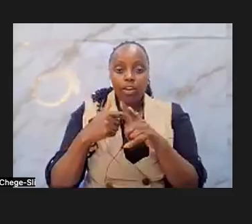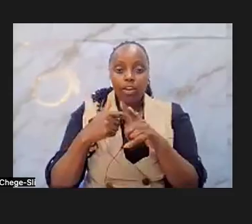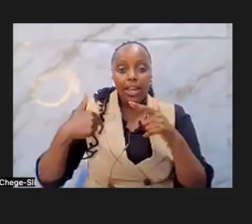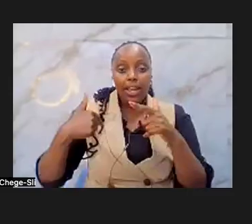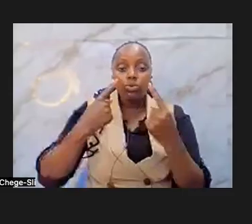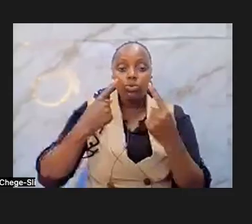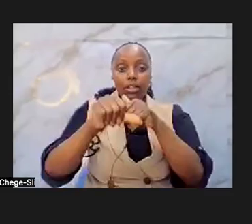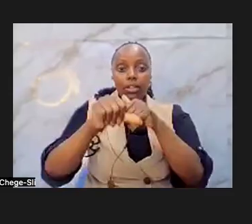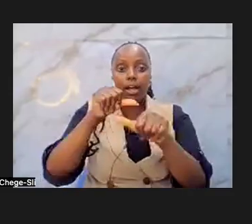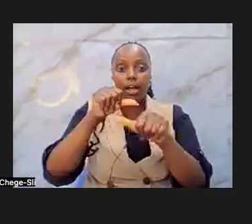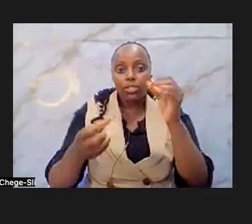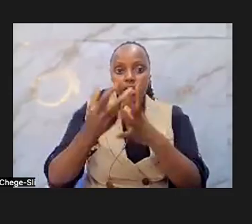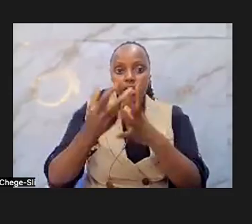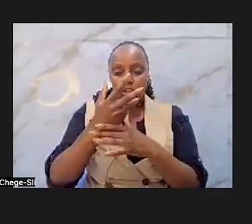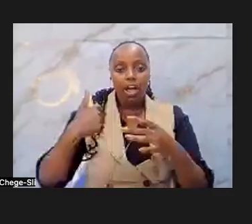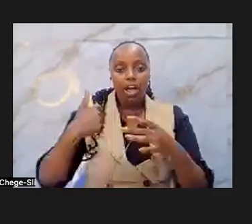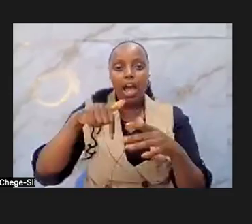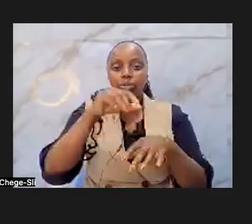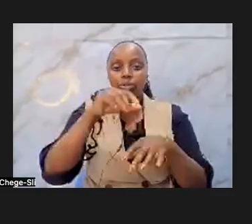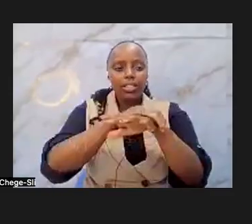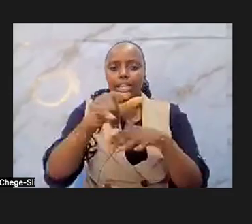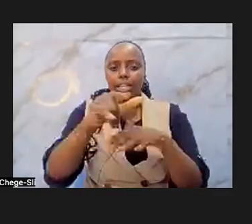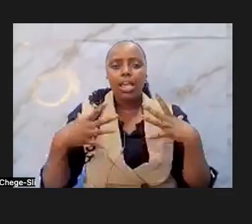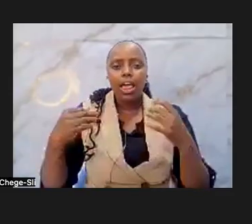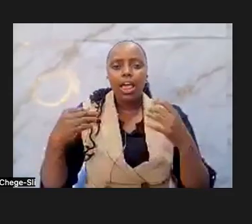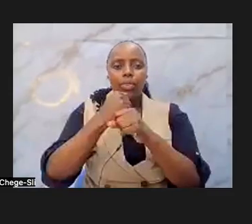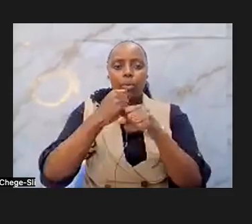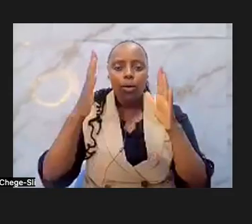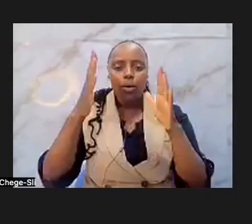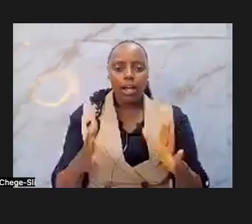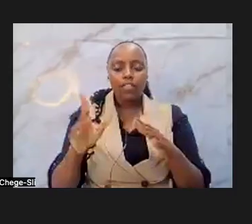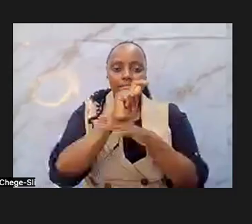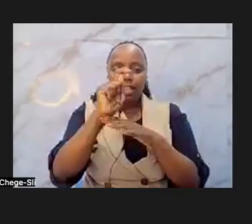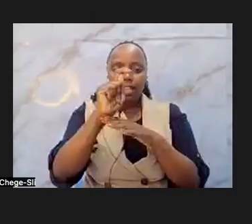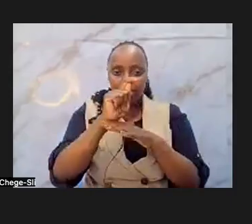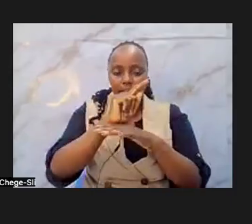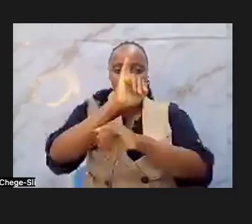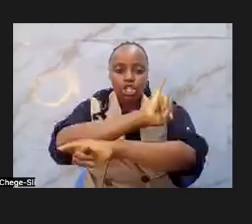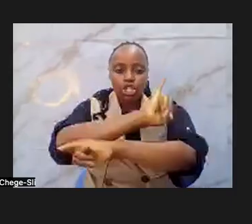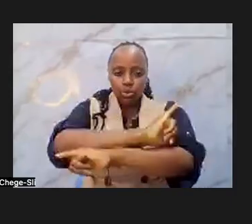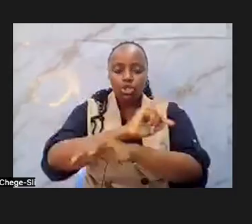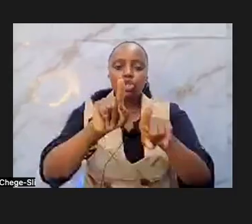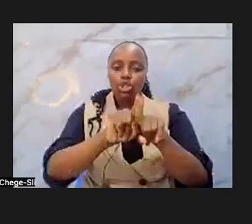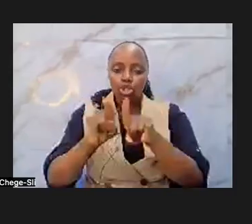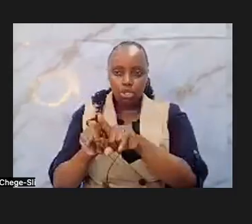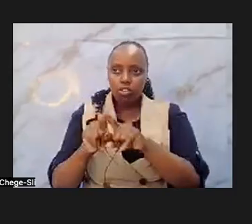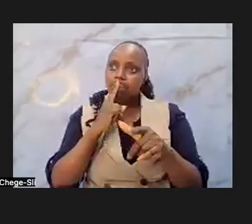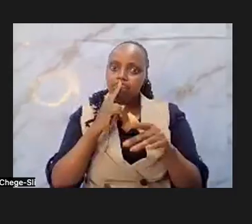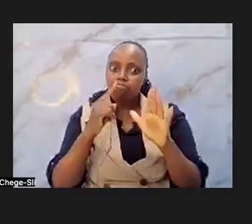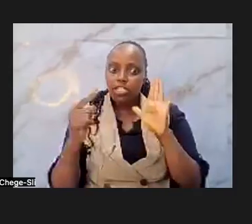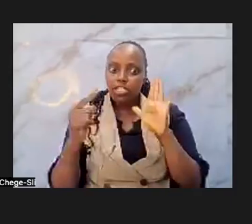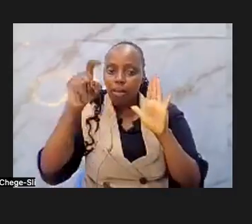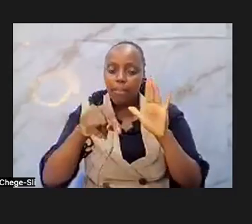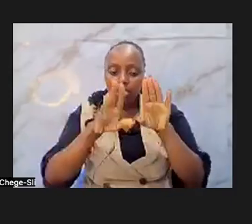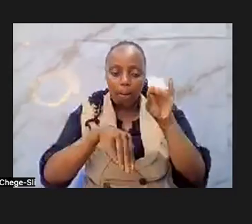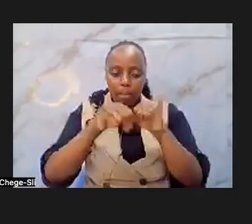is where are we getting the healthcare workers in the training institution? And I say this, we must develop tools that